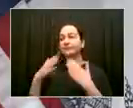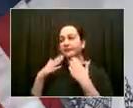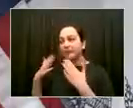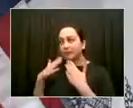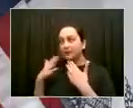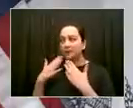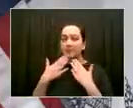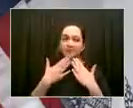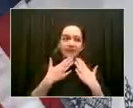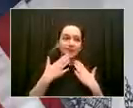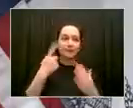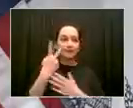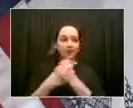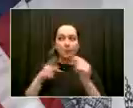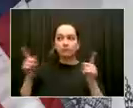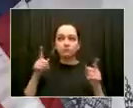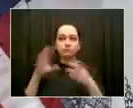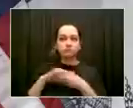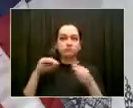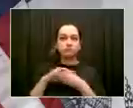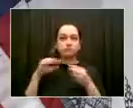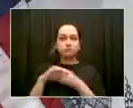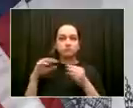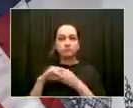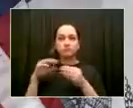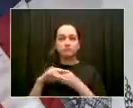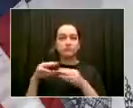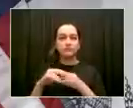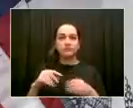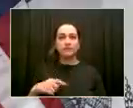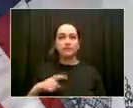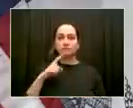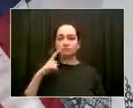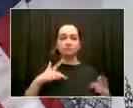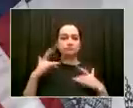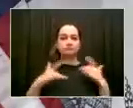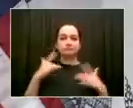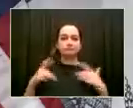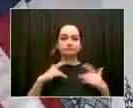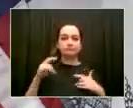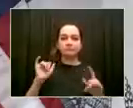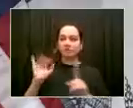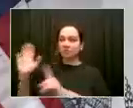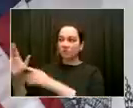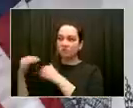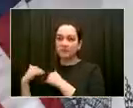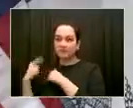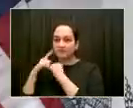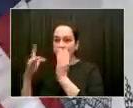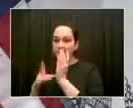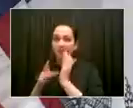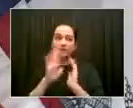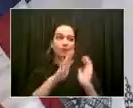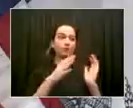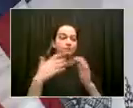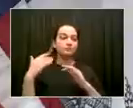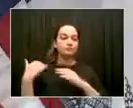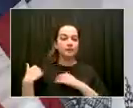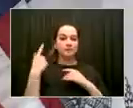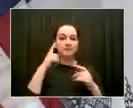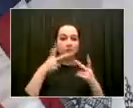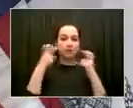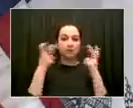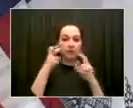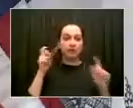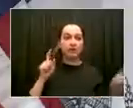we address issues as they emerge, quickly developing new strategies, putting them into play. Deputy Commissioner, thank you. The report